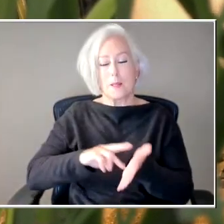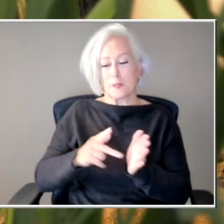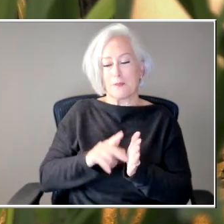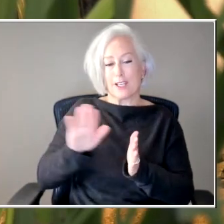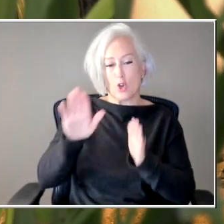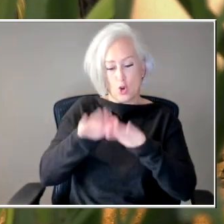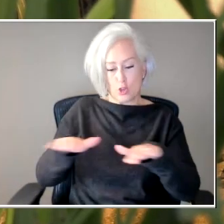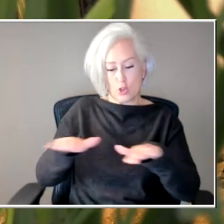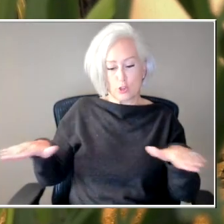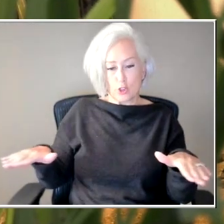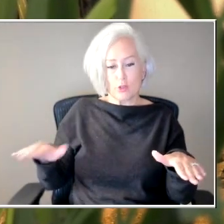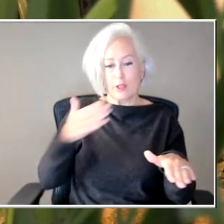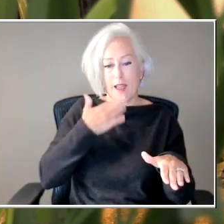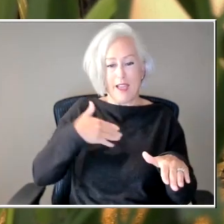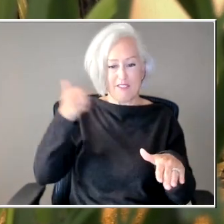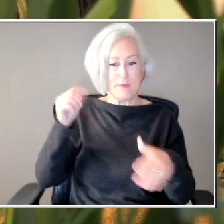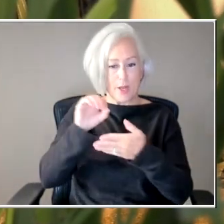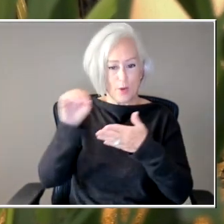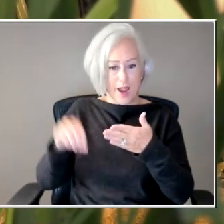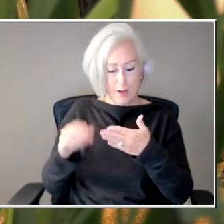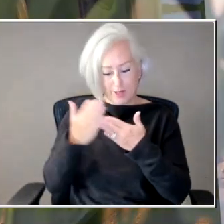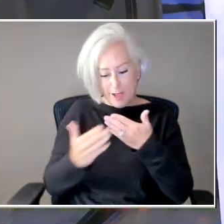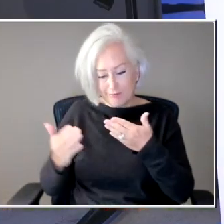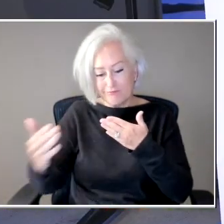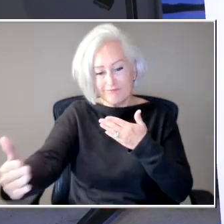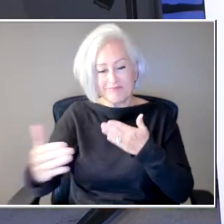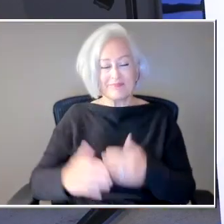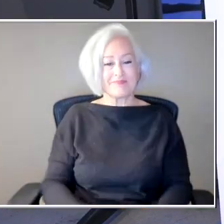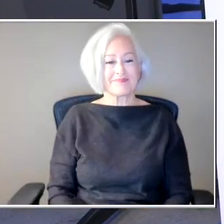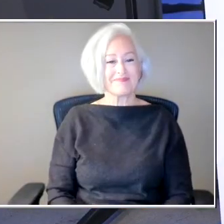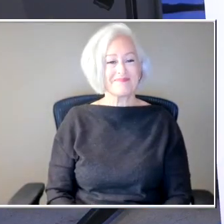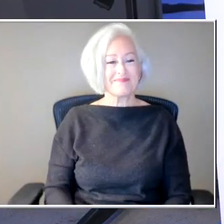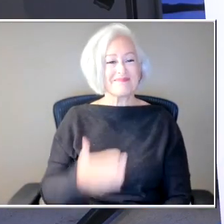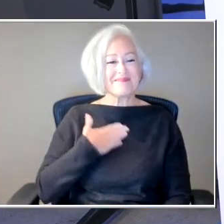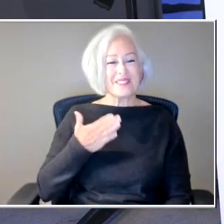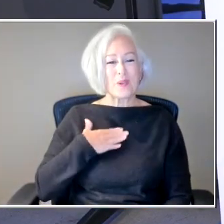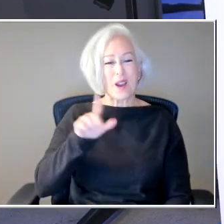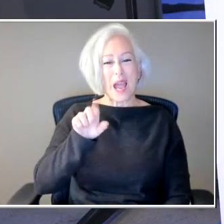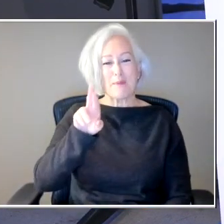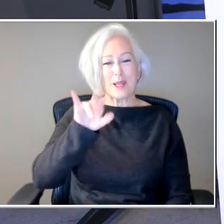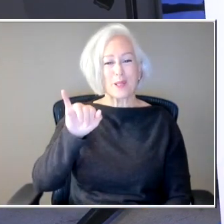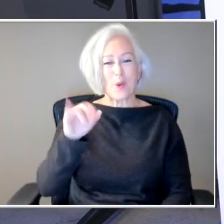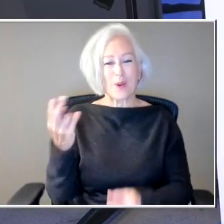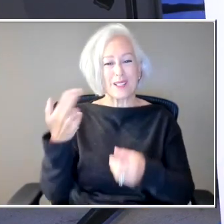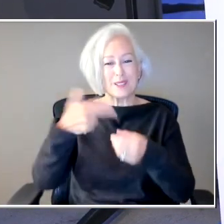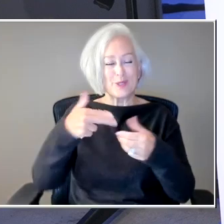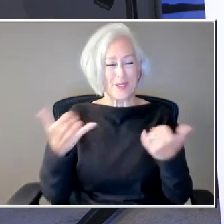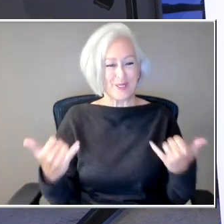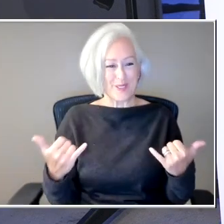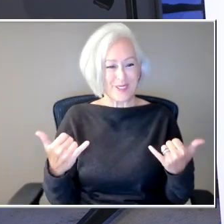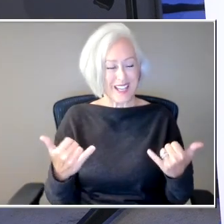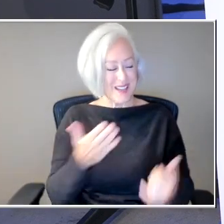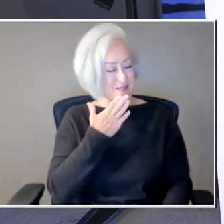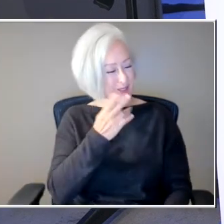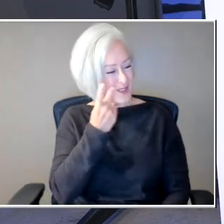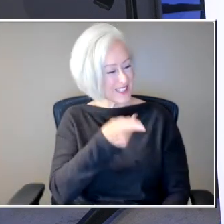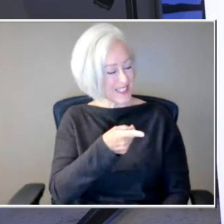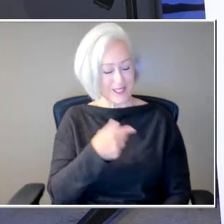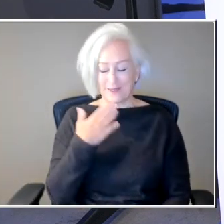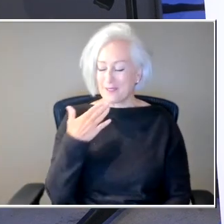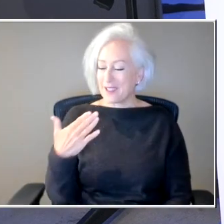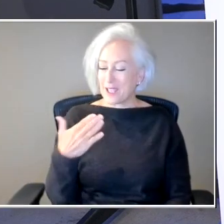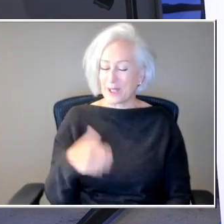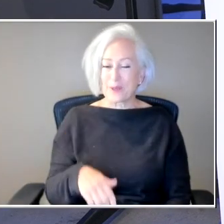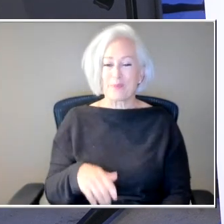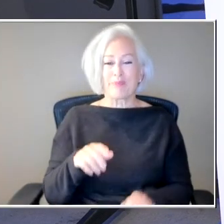beyond. And we are so glad to have Lori with us here in studio today. Good to see you. Hi, thank you. And right next to me, we are also